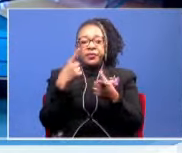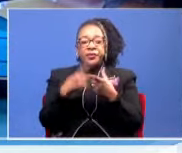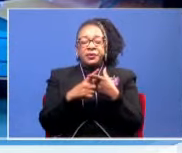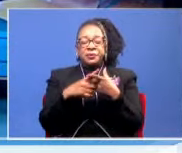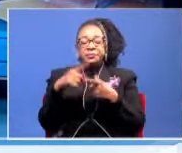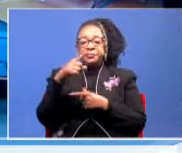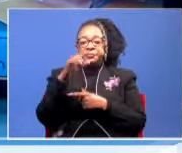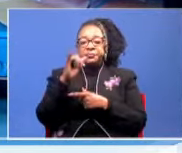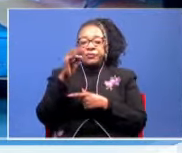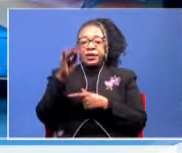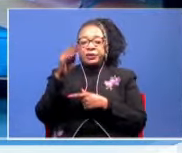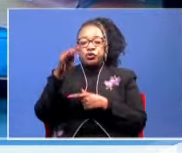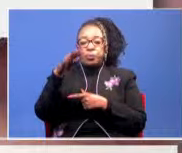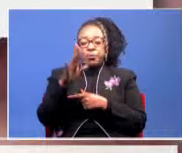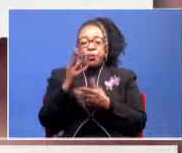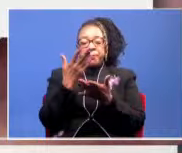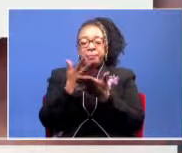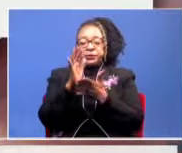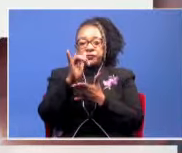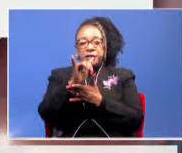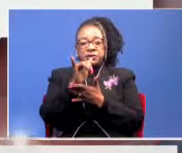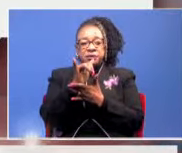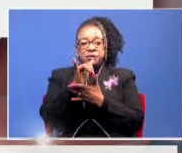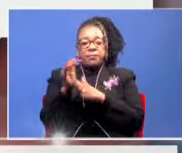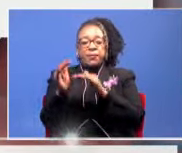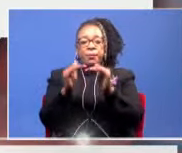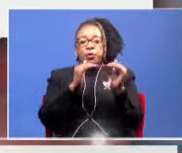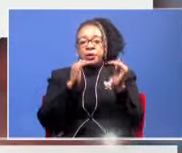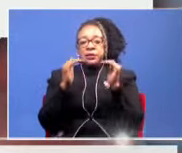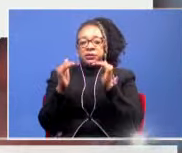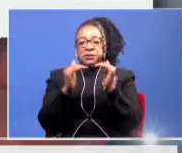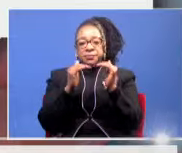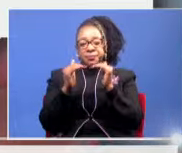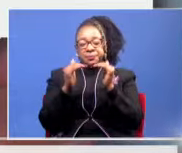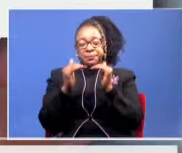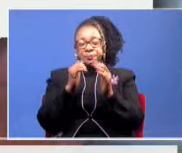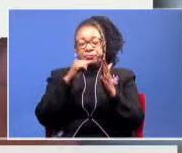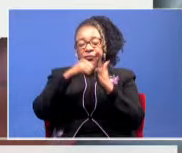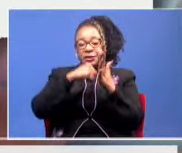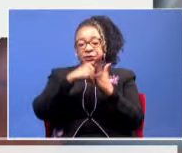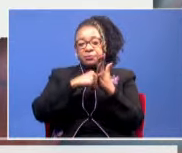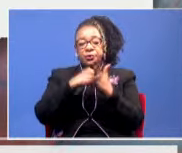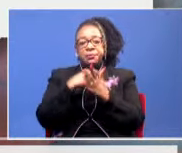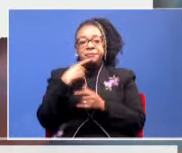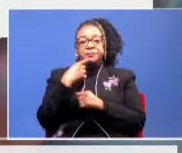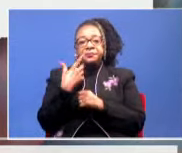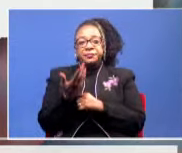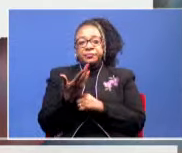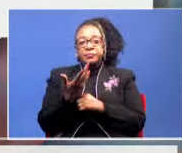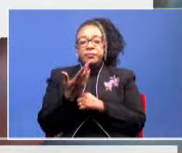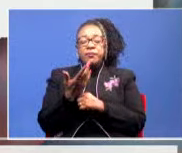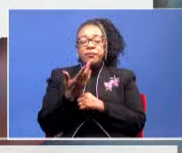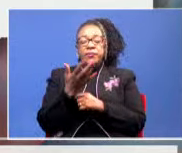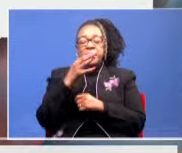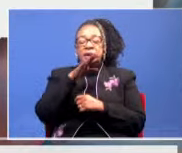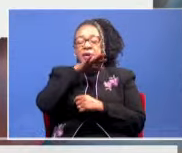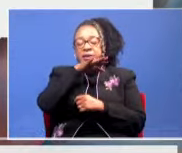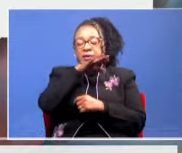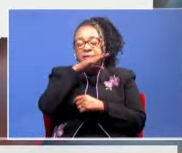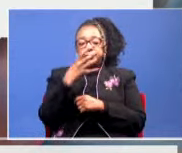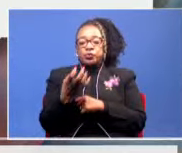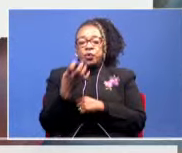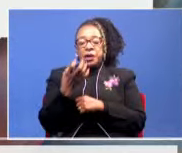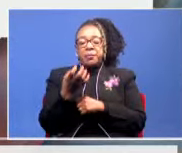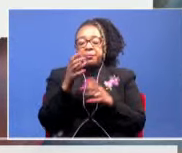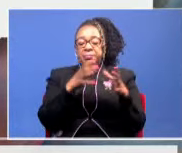who was also part of that whole democratic space champion. He says, Raila Odinga's ODM party has, by accepting to join